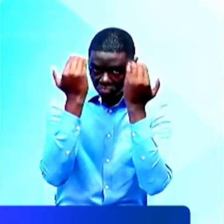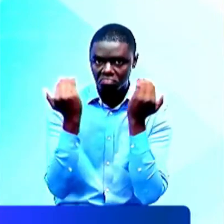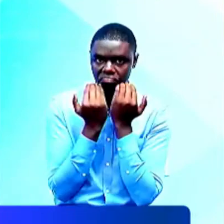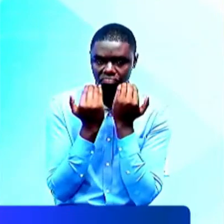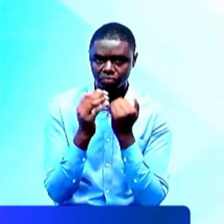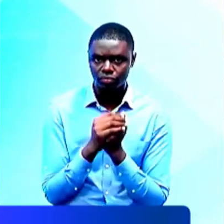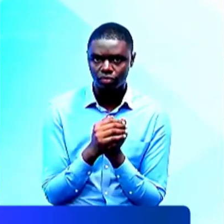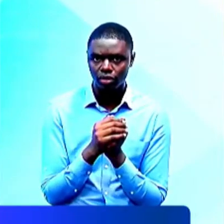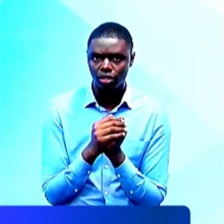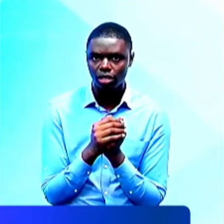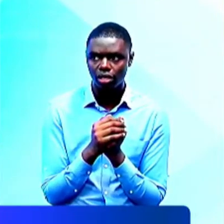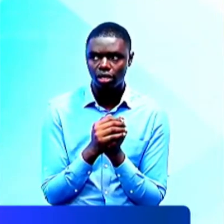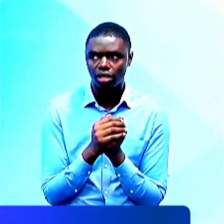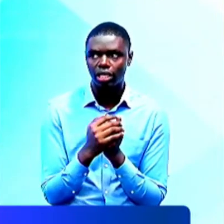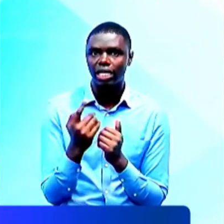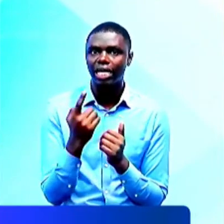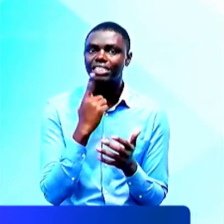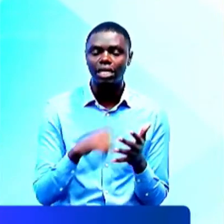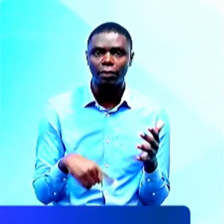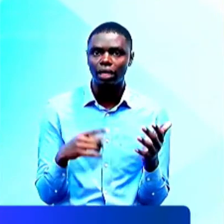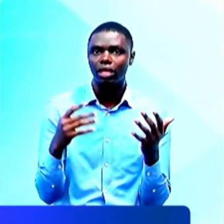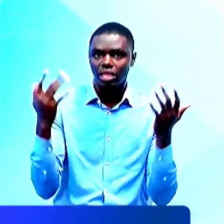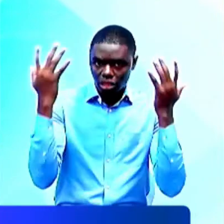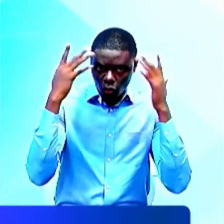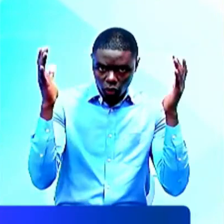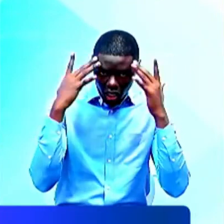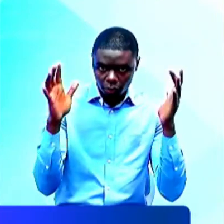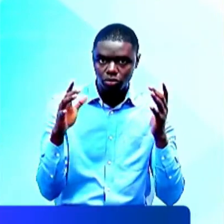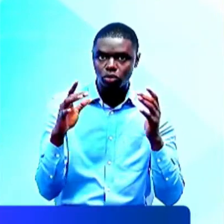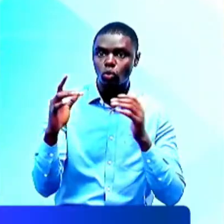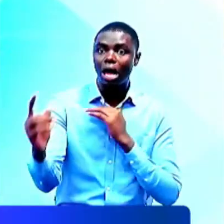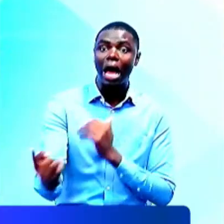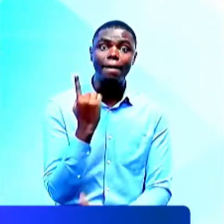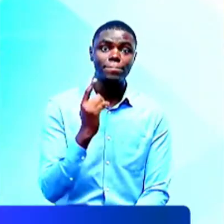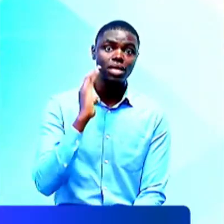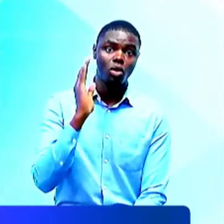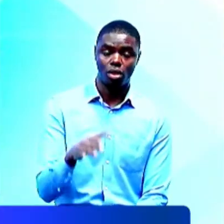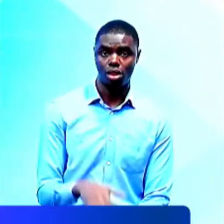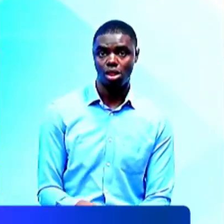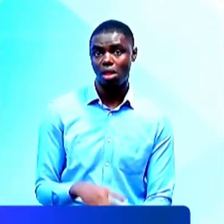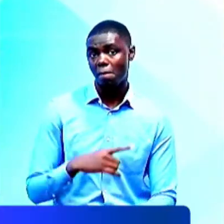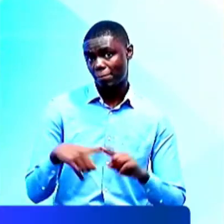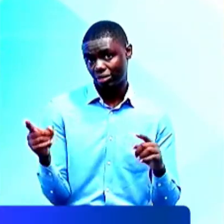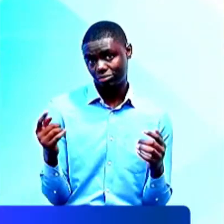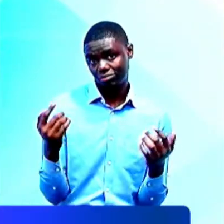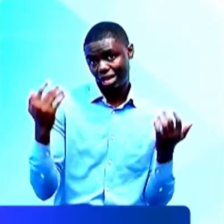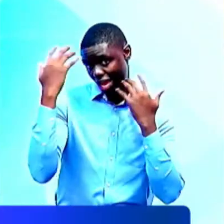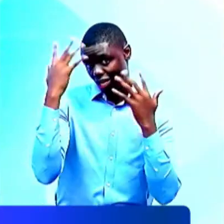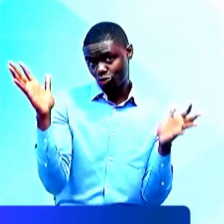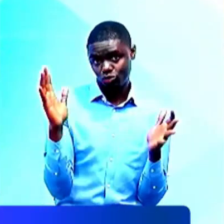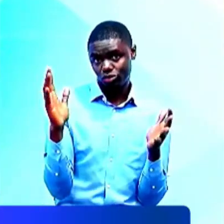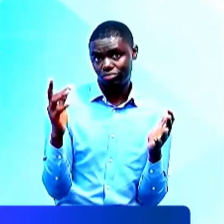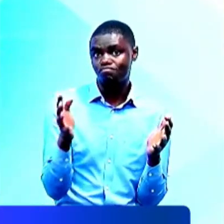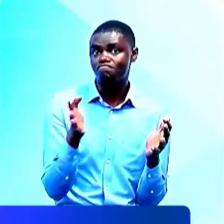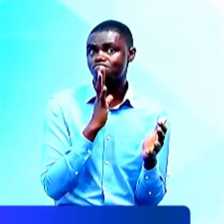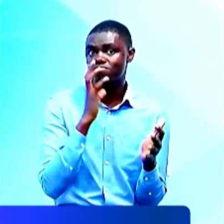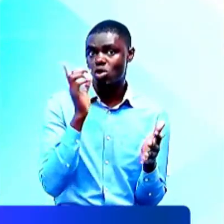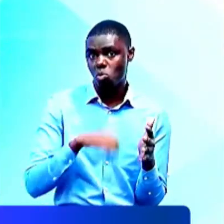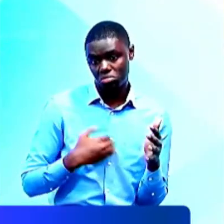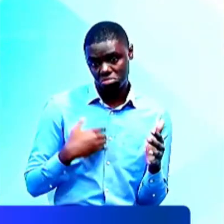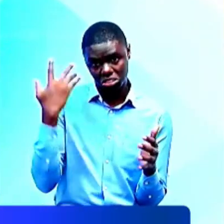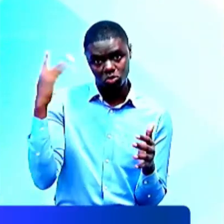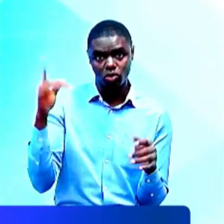say what their whereabouts of he will the young appear. man? Although we don't know what he's going to say, but he will